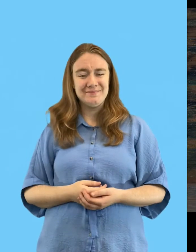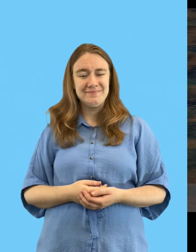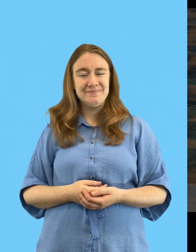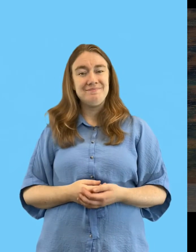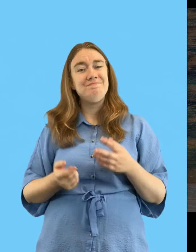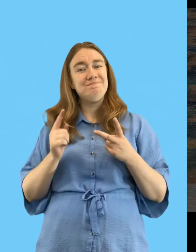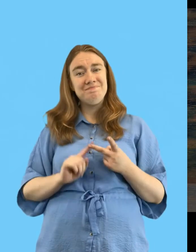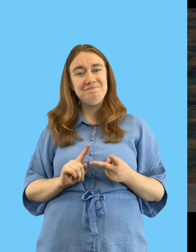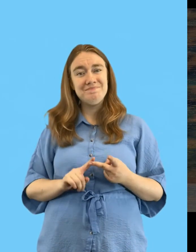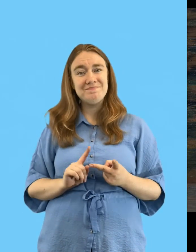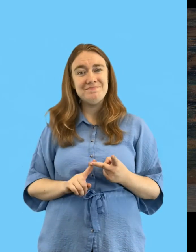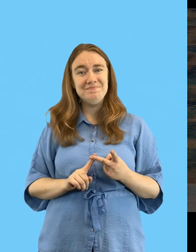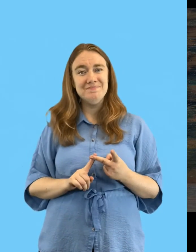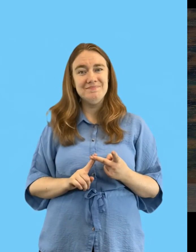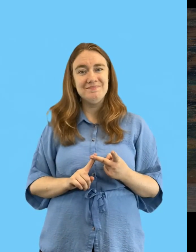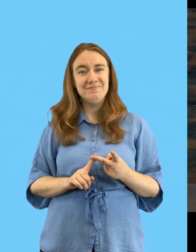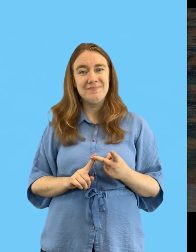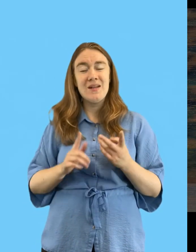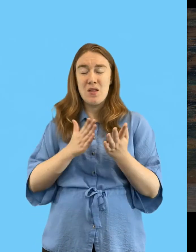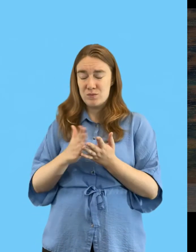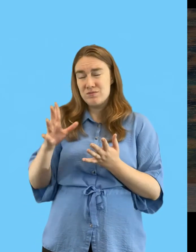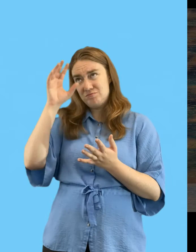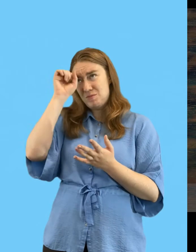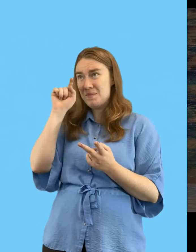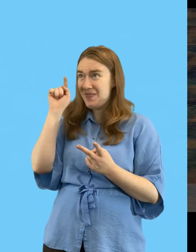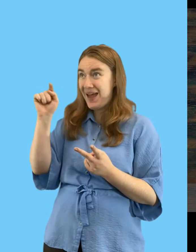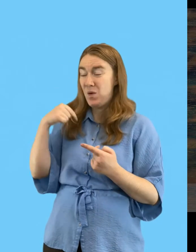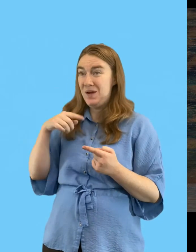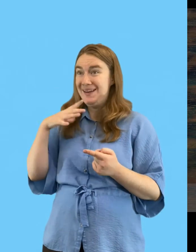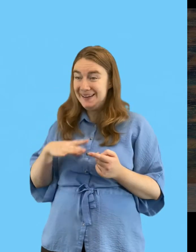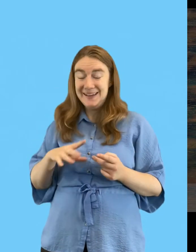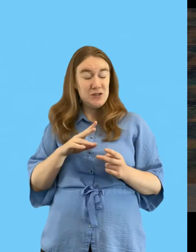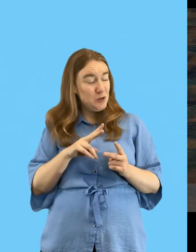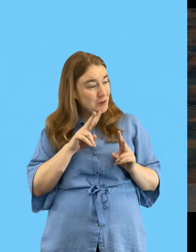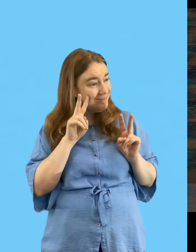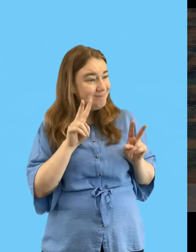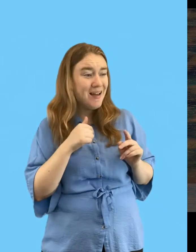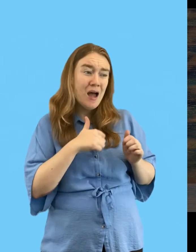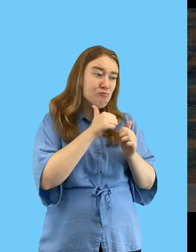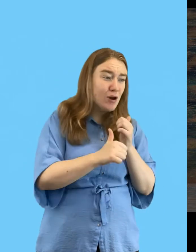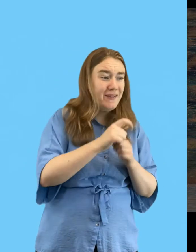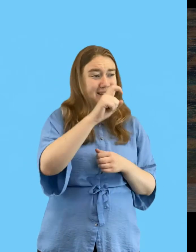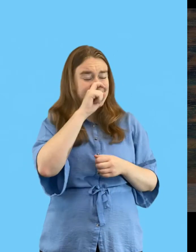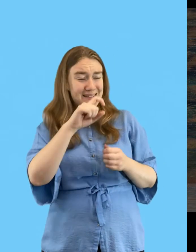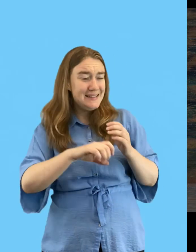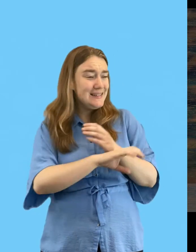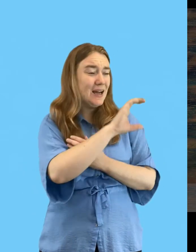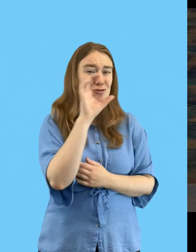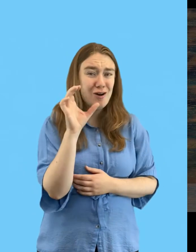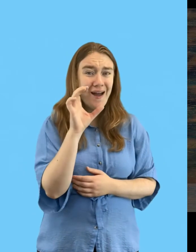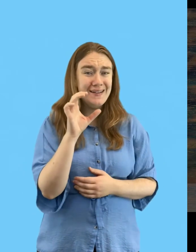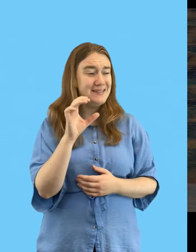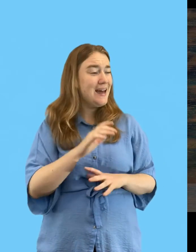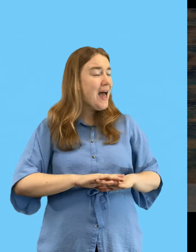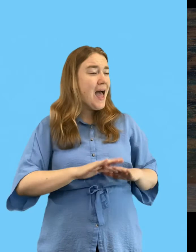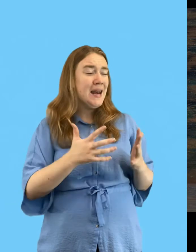And secondly, with that in mind, we need to look to our brothers and sisters in Christ. And we need to let